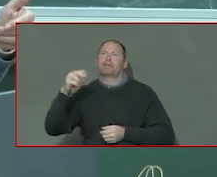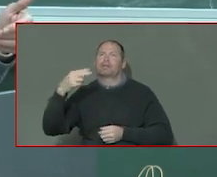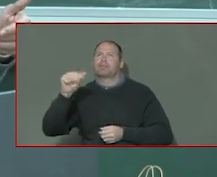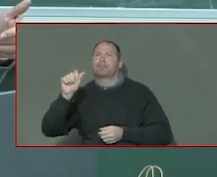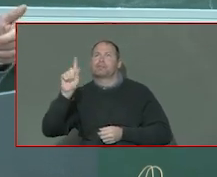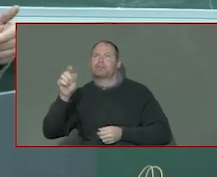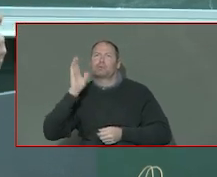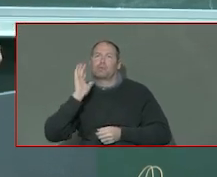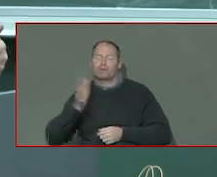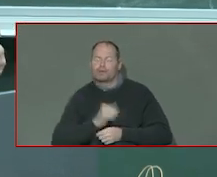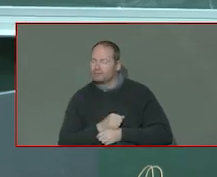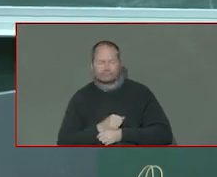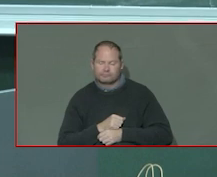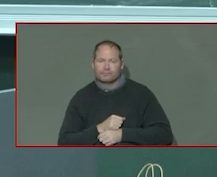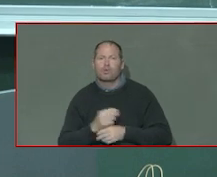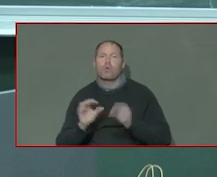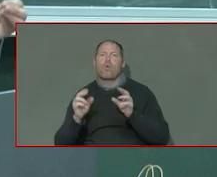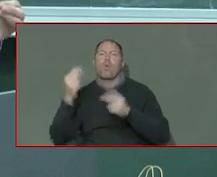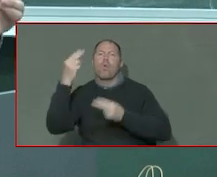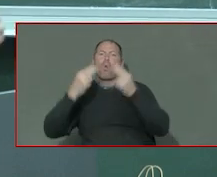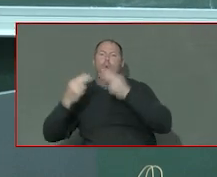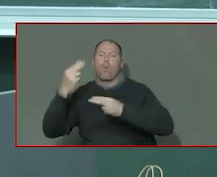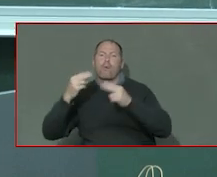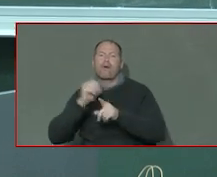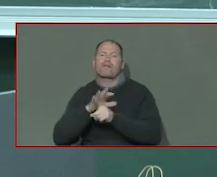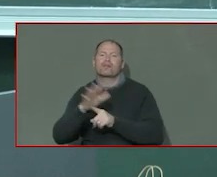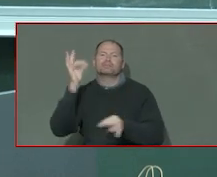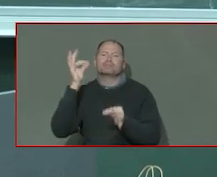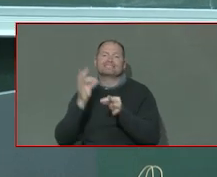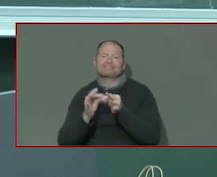what specific hormone will have an influence.